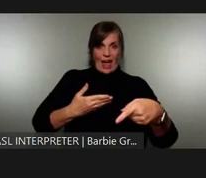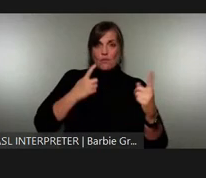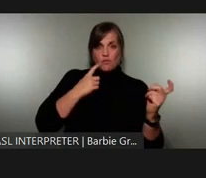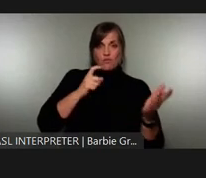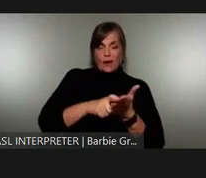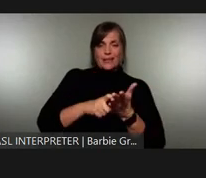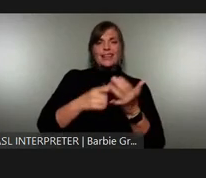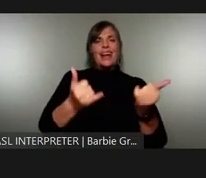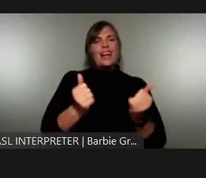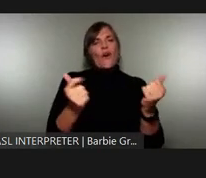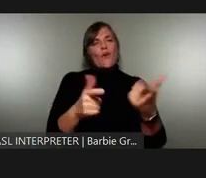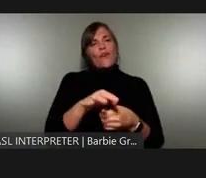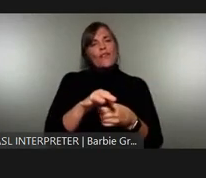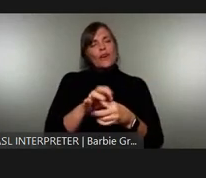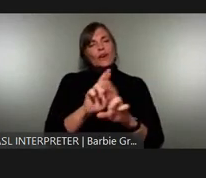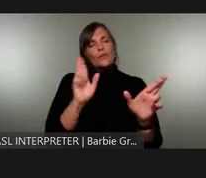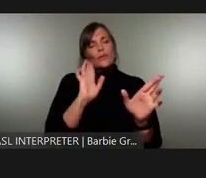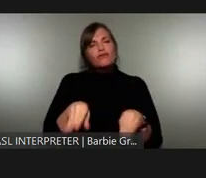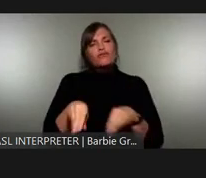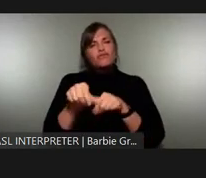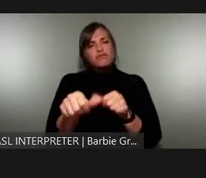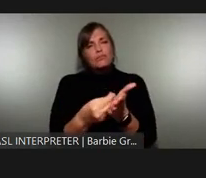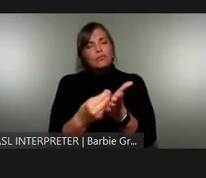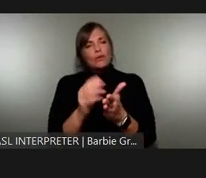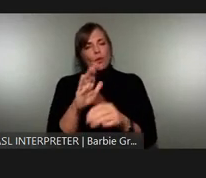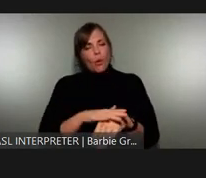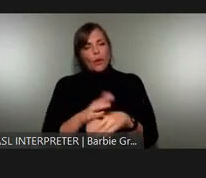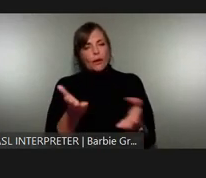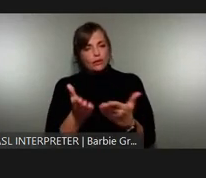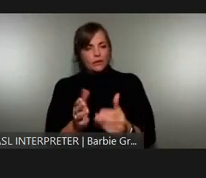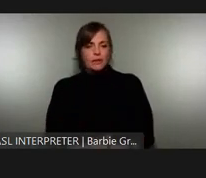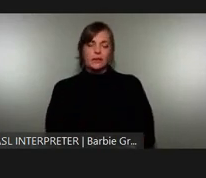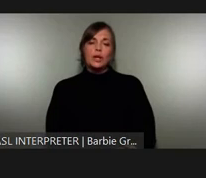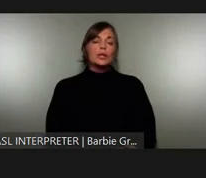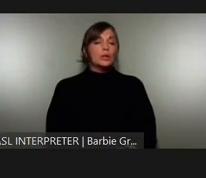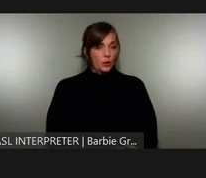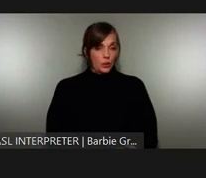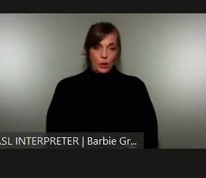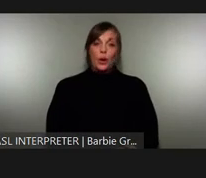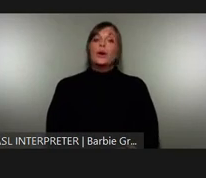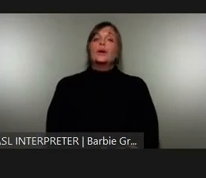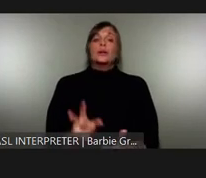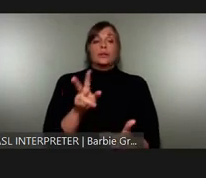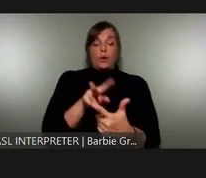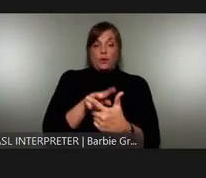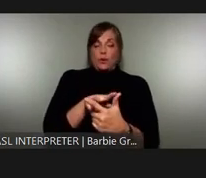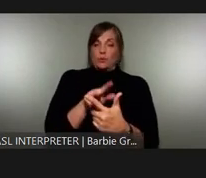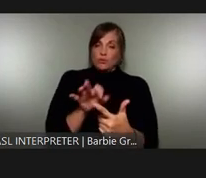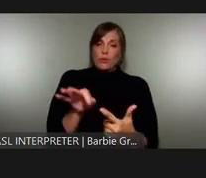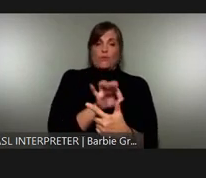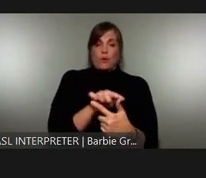you've got voters in a position where they're willing to open their pocketbooks to us. Putting the two together are key. Organizational